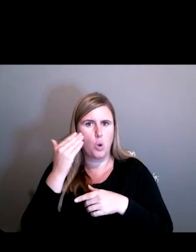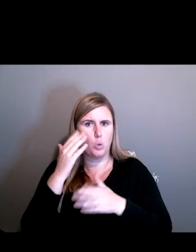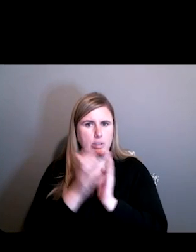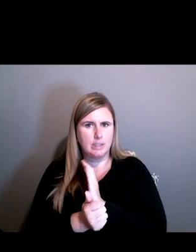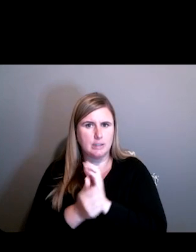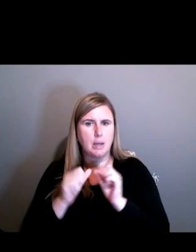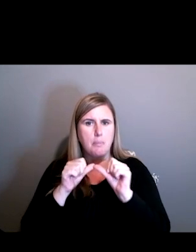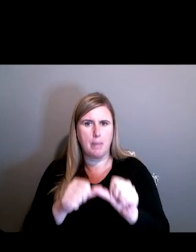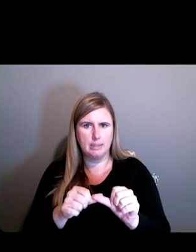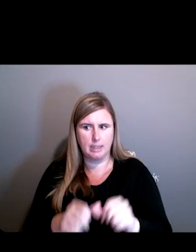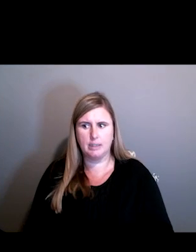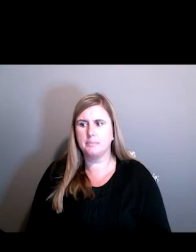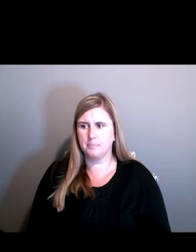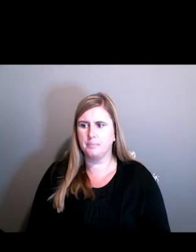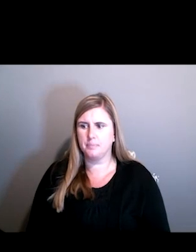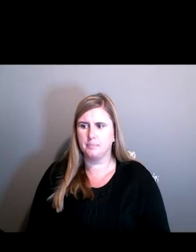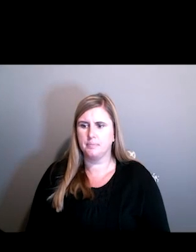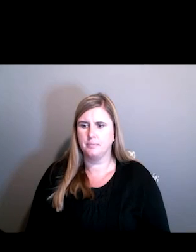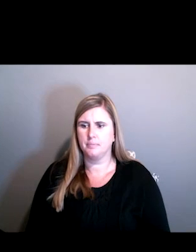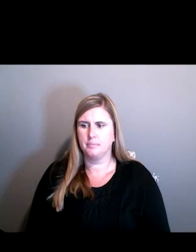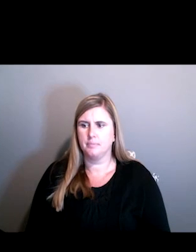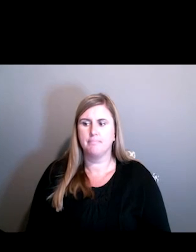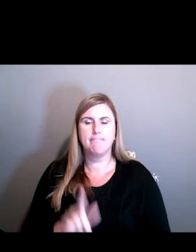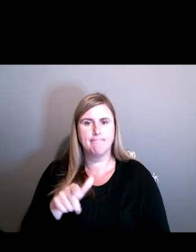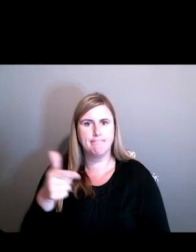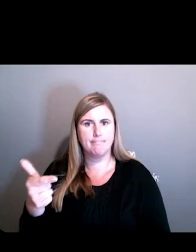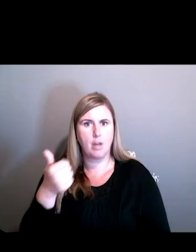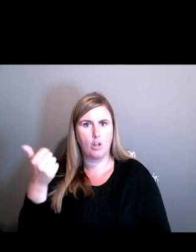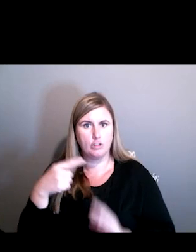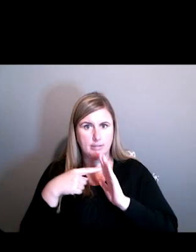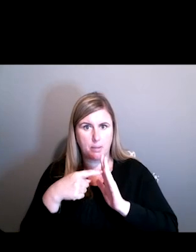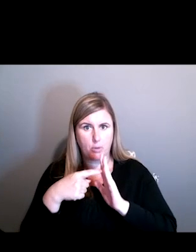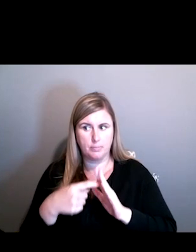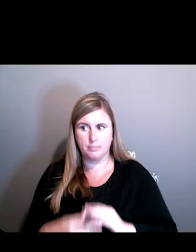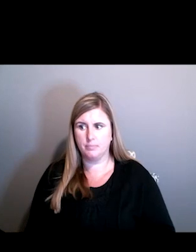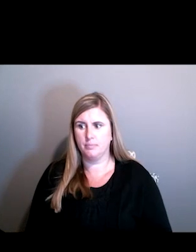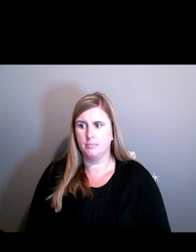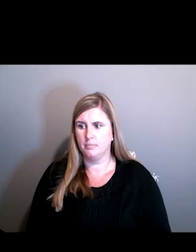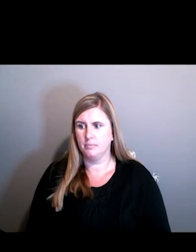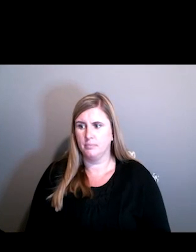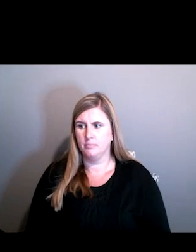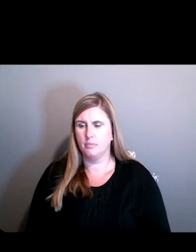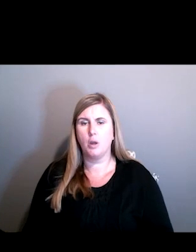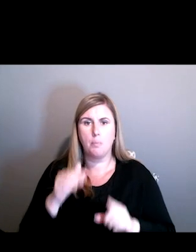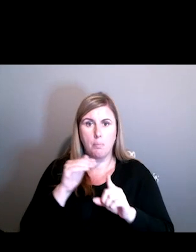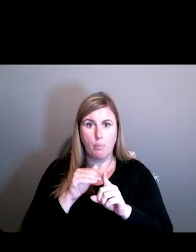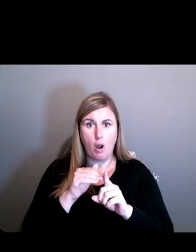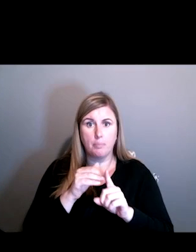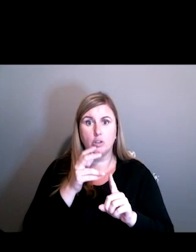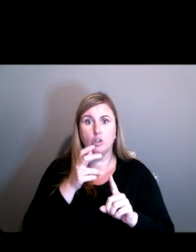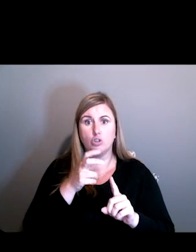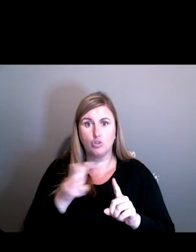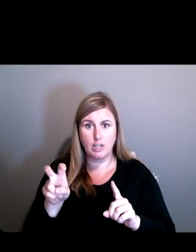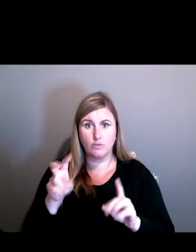you're practicing those other known skills and maintaining the as well. Here's another example